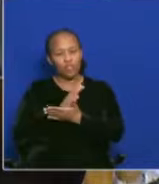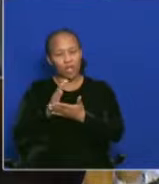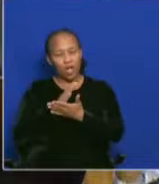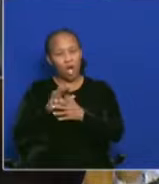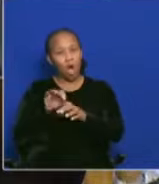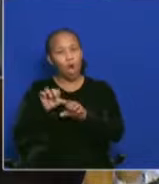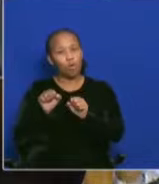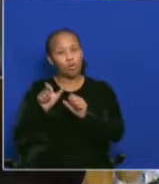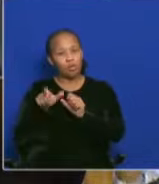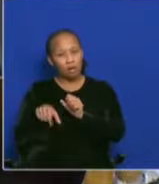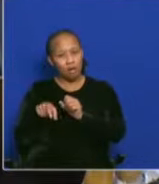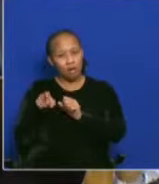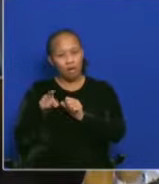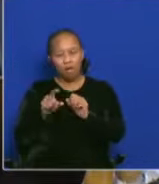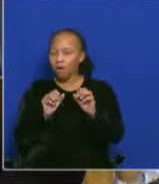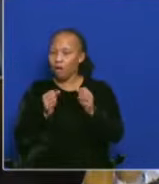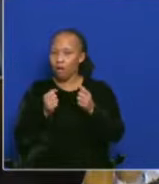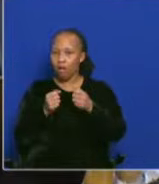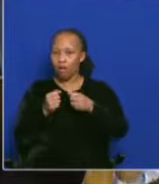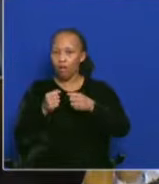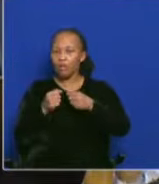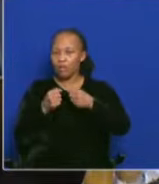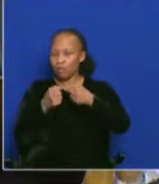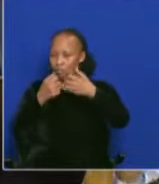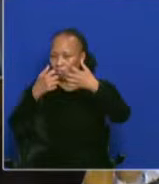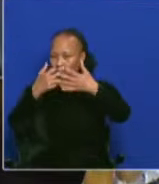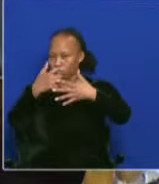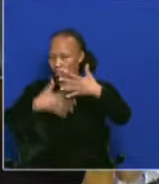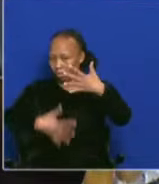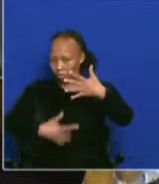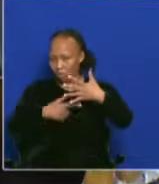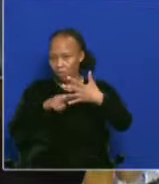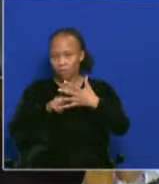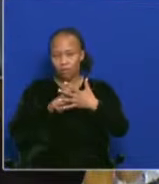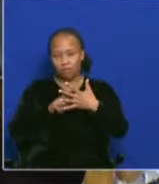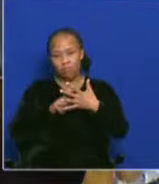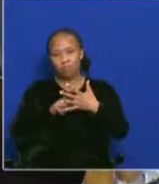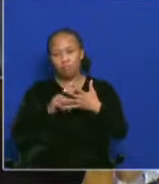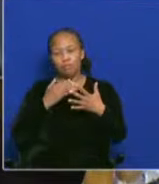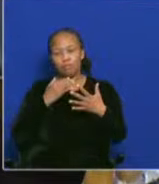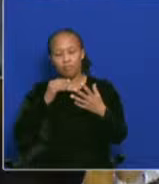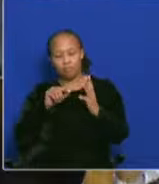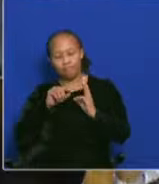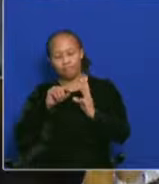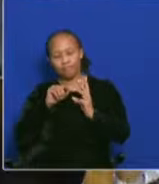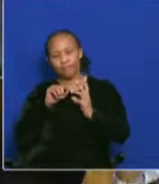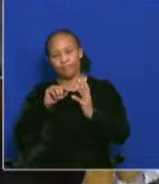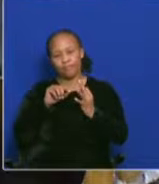see Mr. M. Sayed and his shareholding.